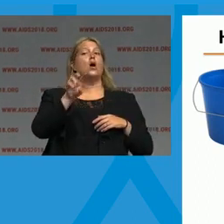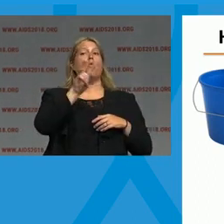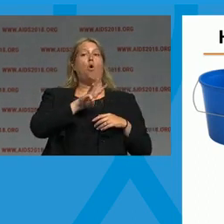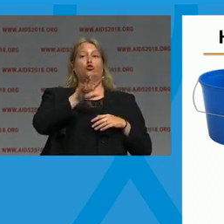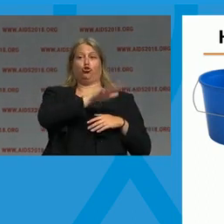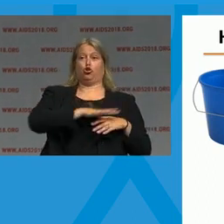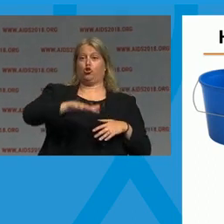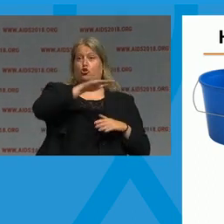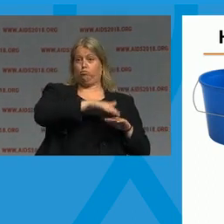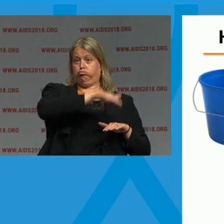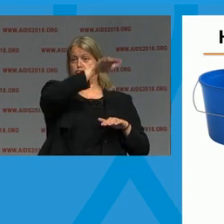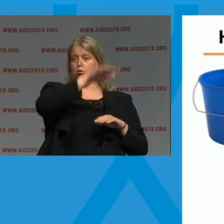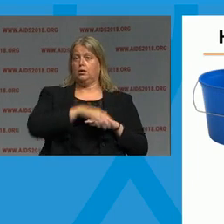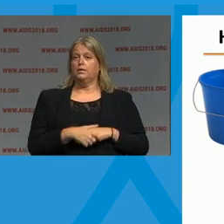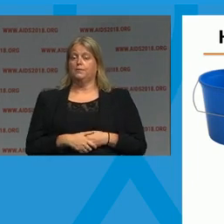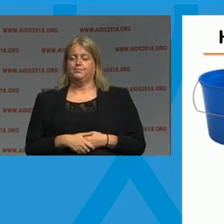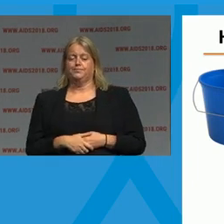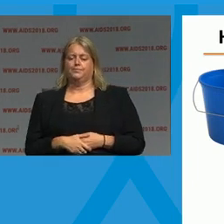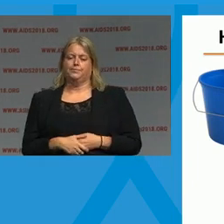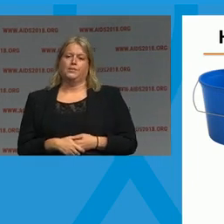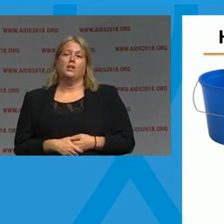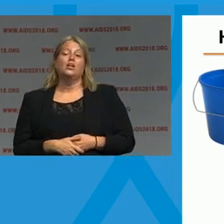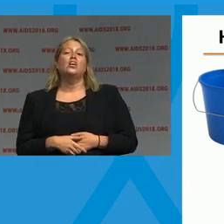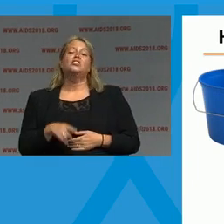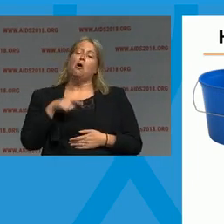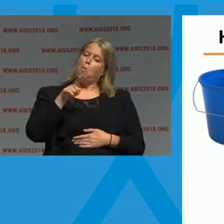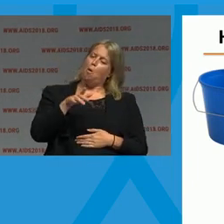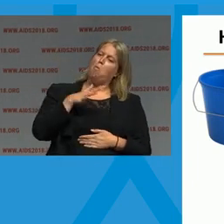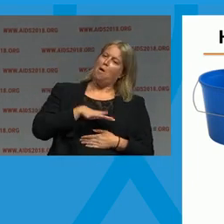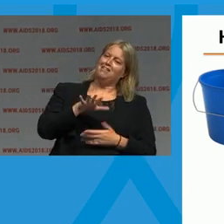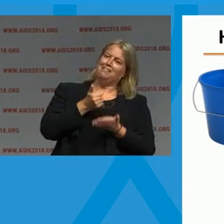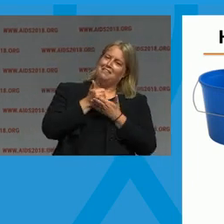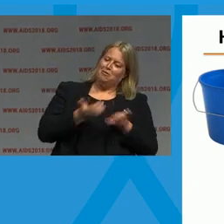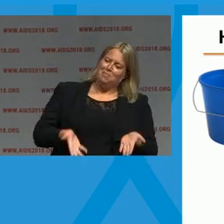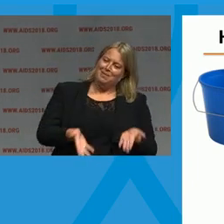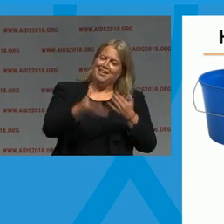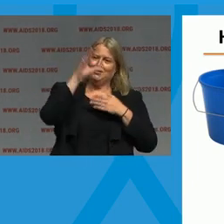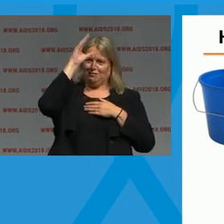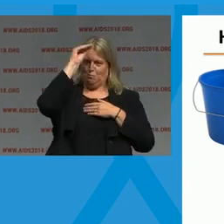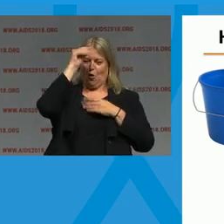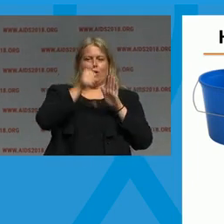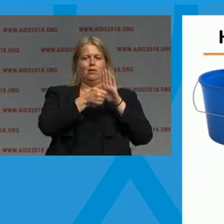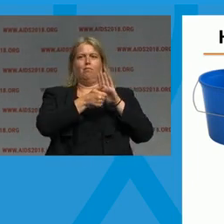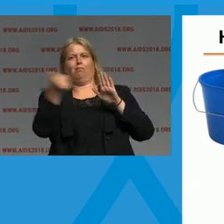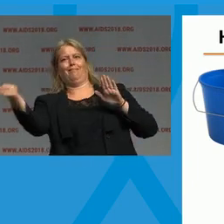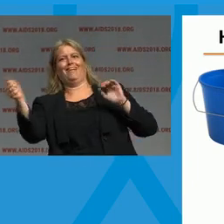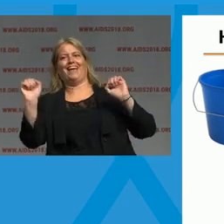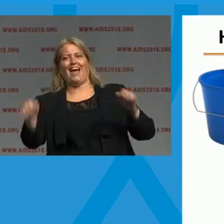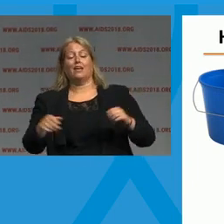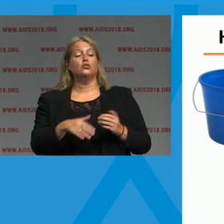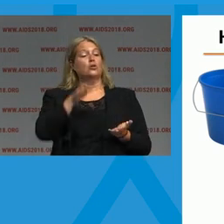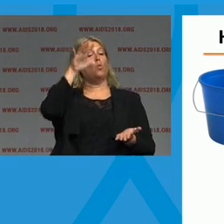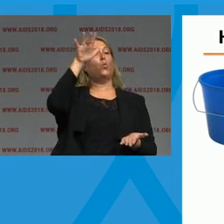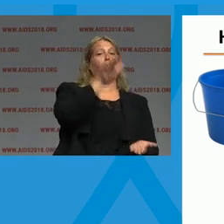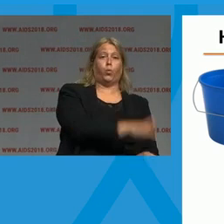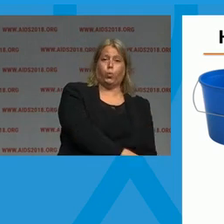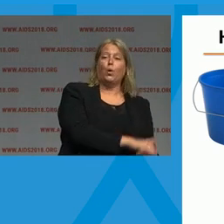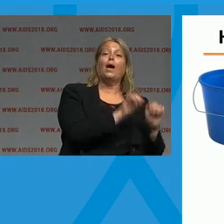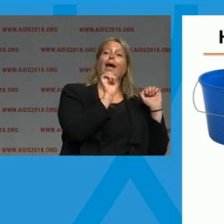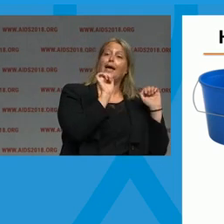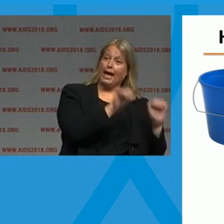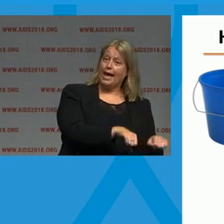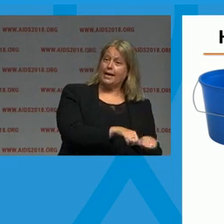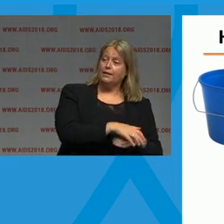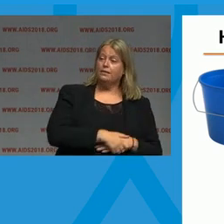than antiretroviral therapy and give the Dutch boy a break? So we can either drain the HIV reservoir, by which we